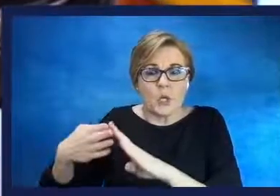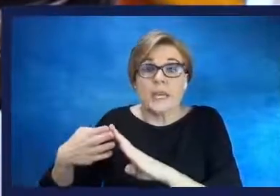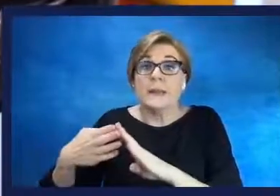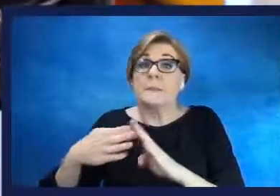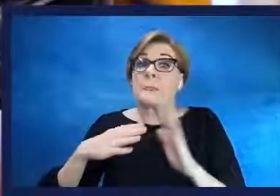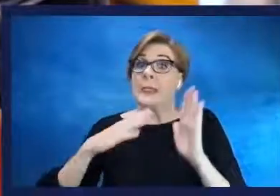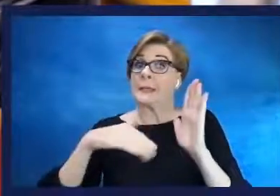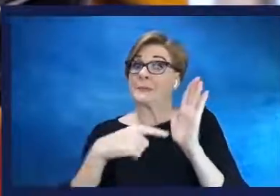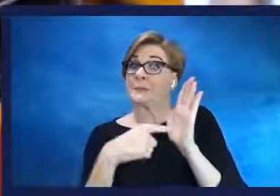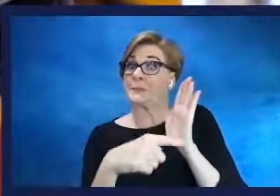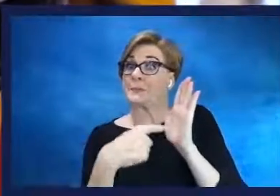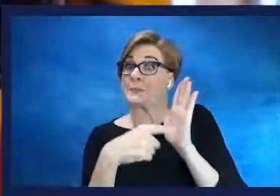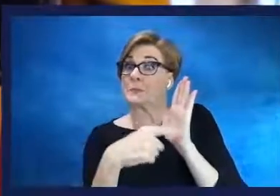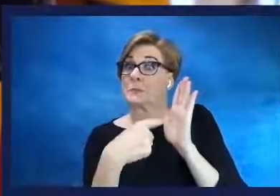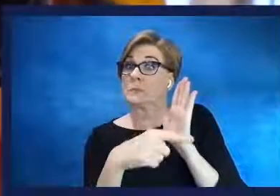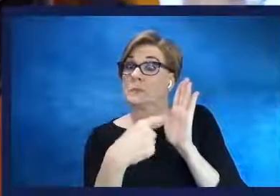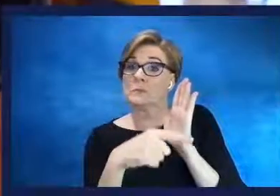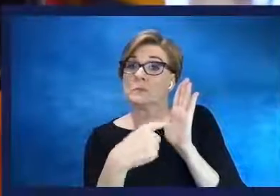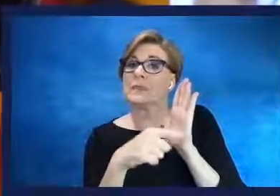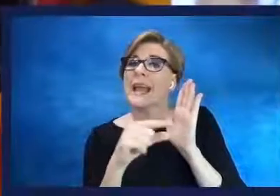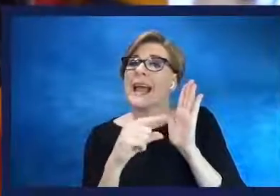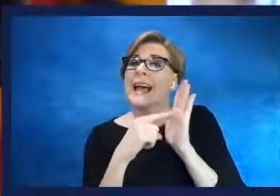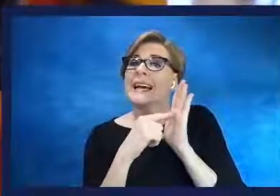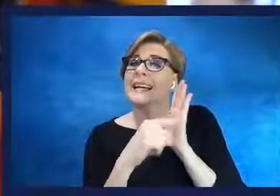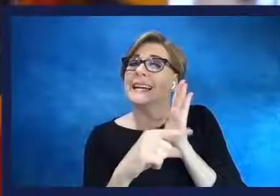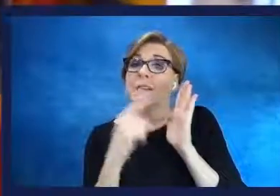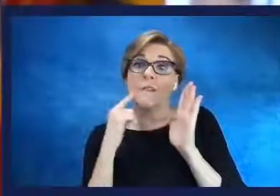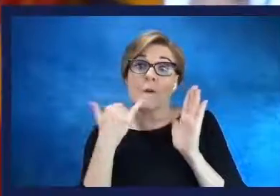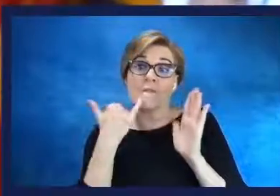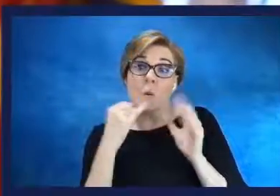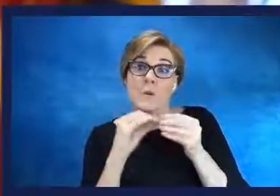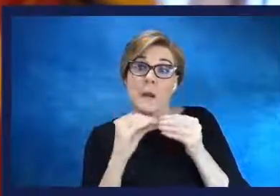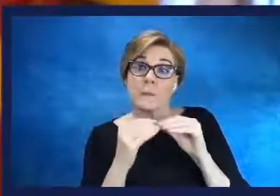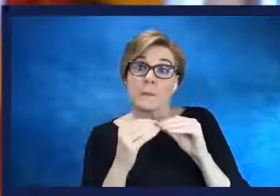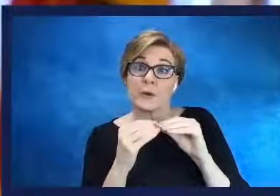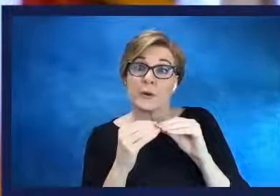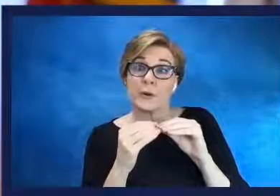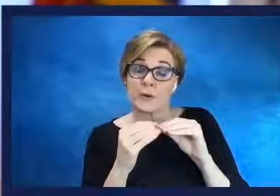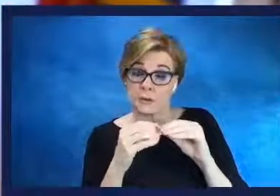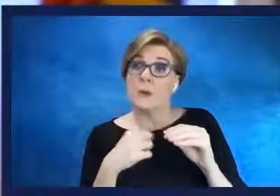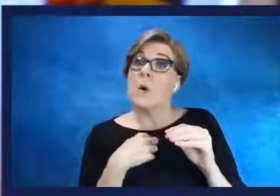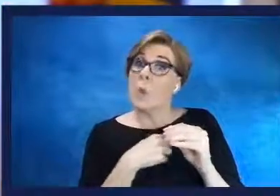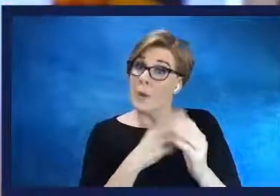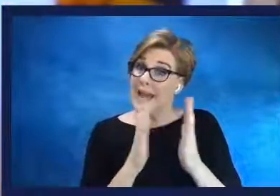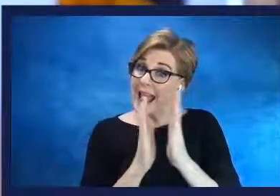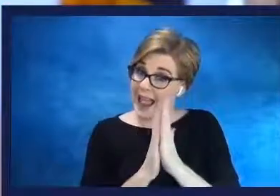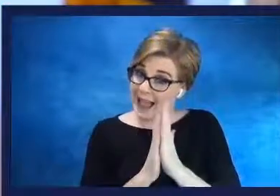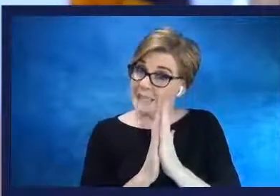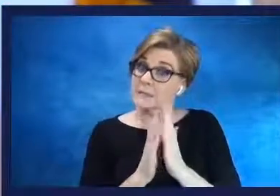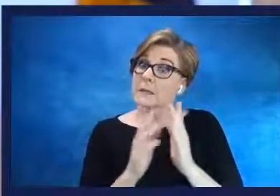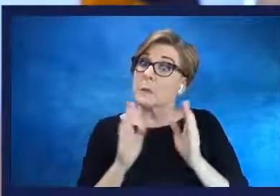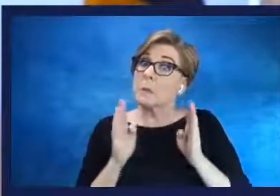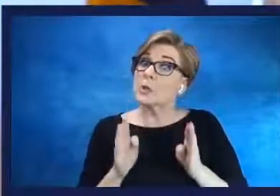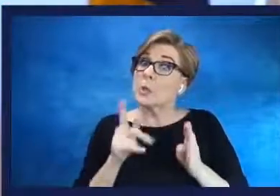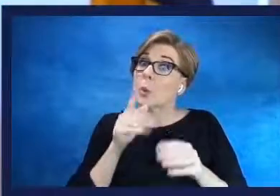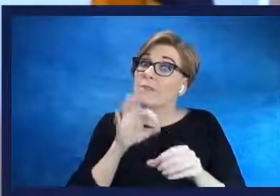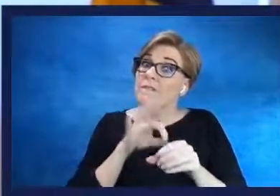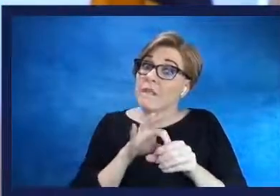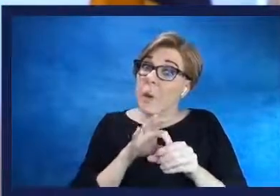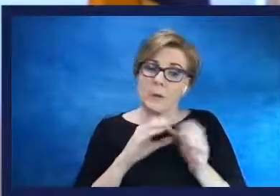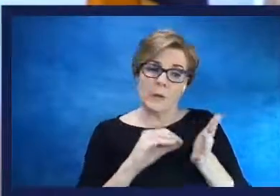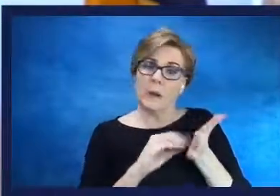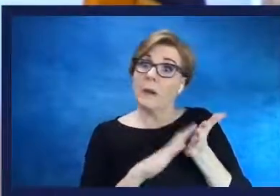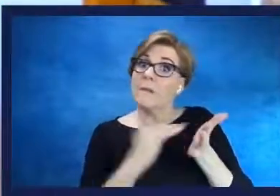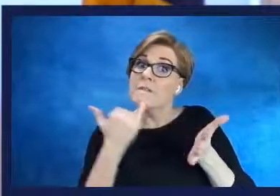I'm noting that is this does not go on your record, but we ask that you give us a phone number. Why? Because specific to this community, there are some times